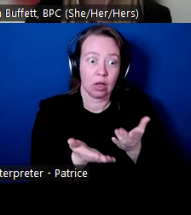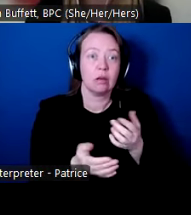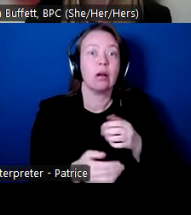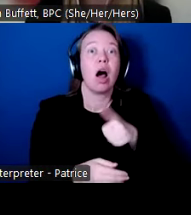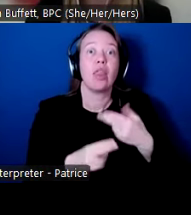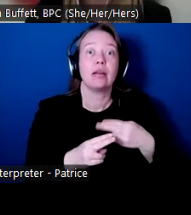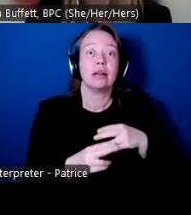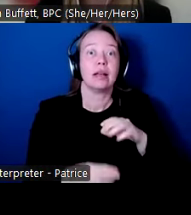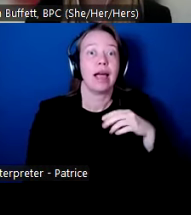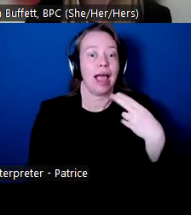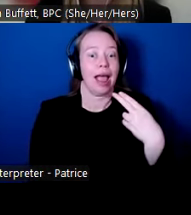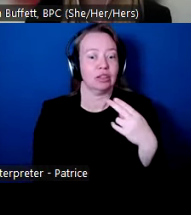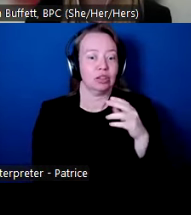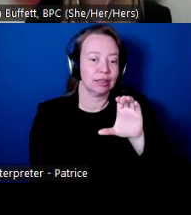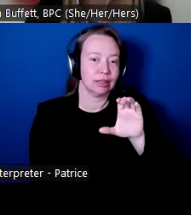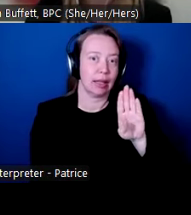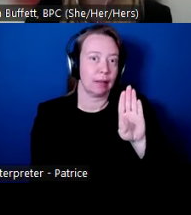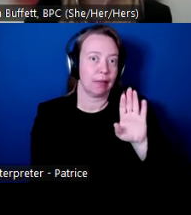as HCBS.